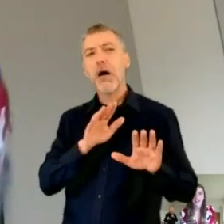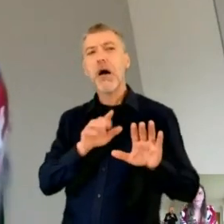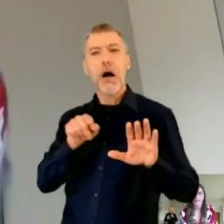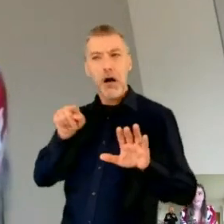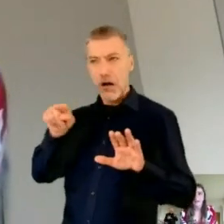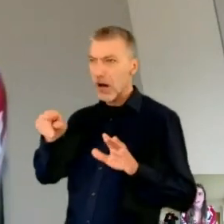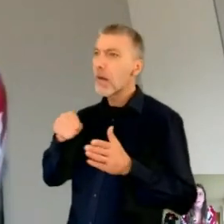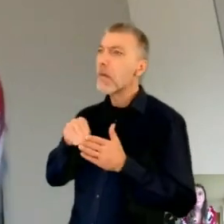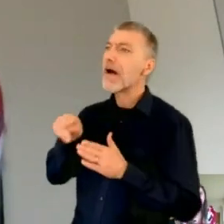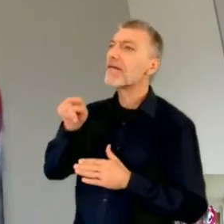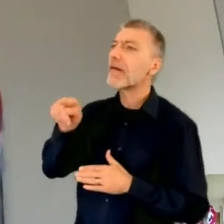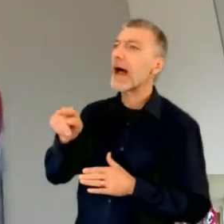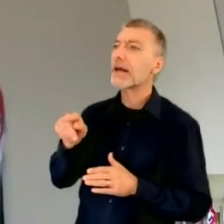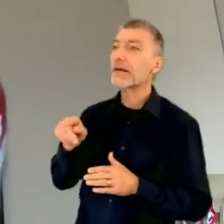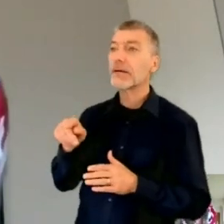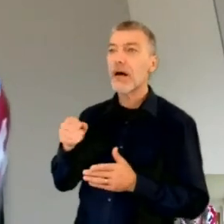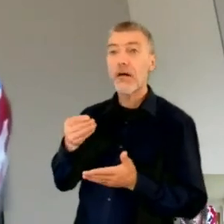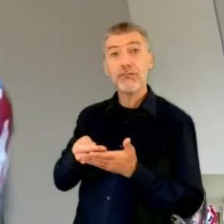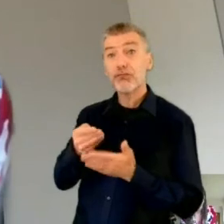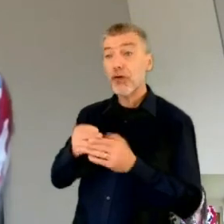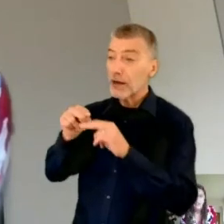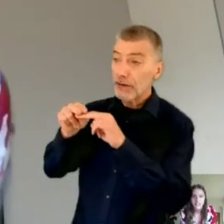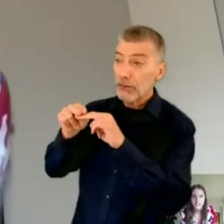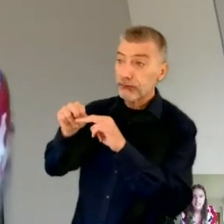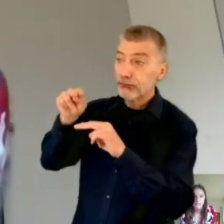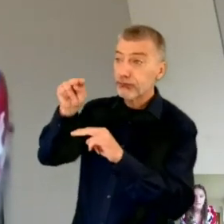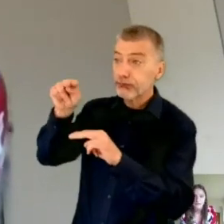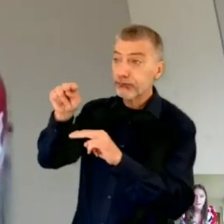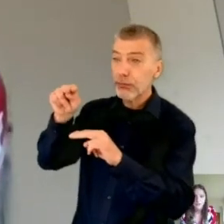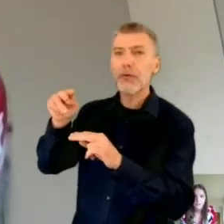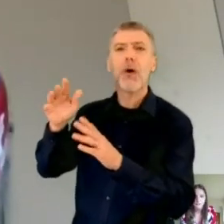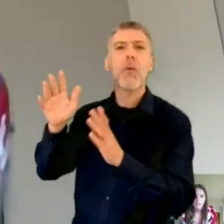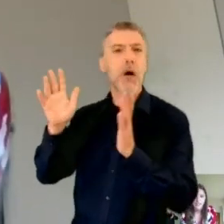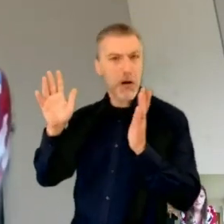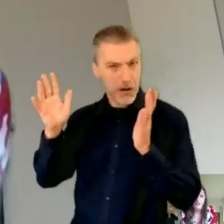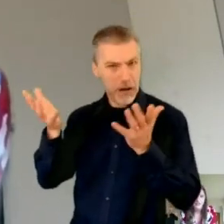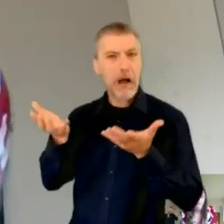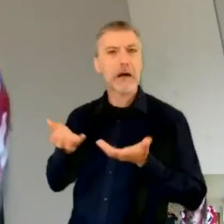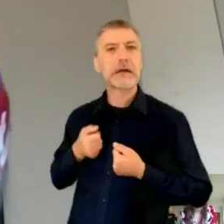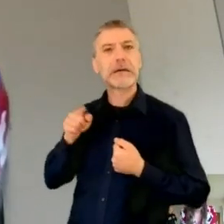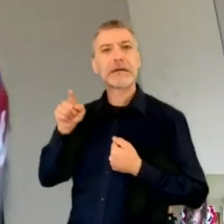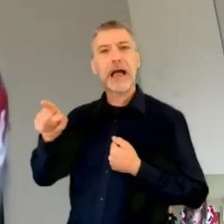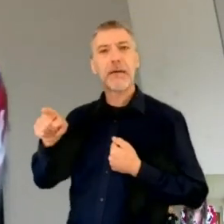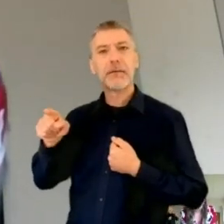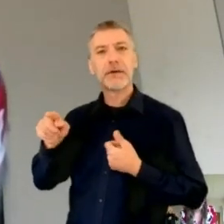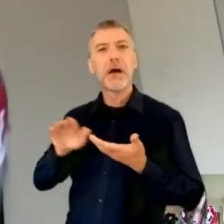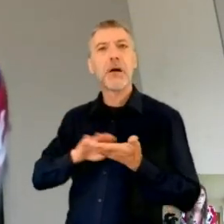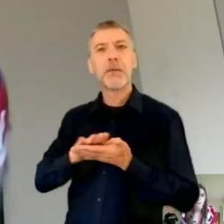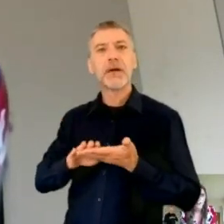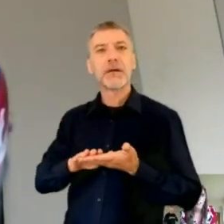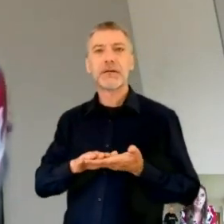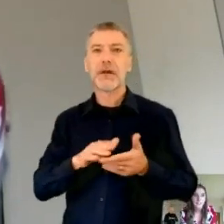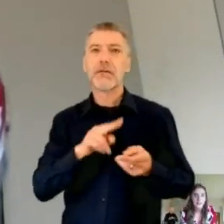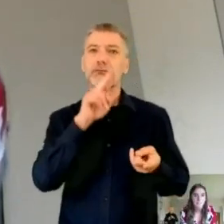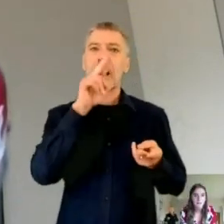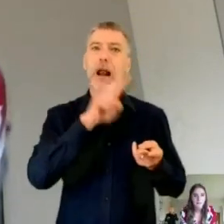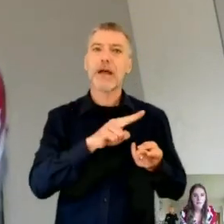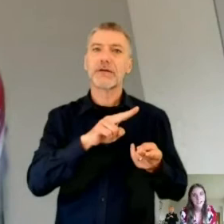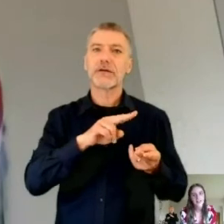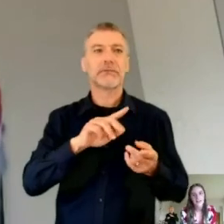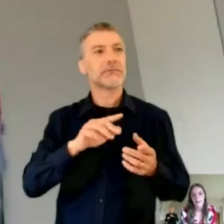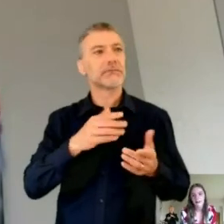really helping to build up that industry of sustainable fuels, which we know is one of the big answers for